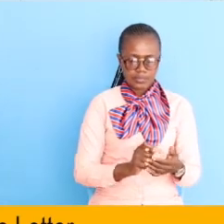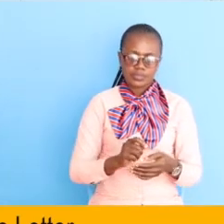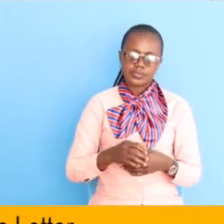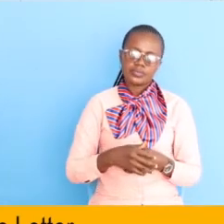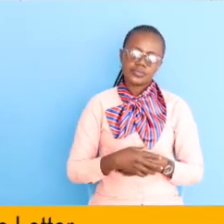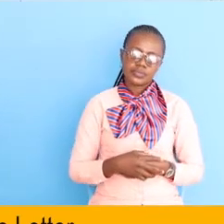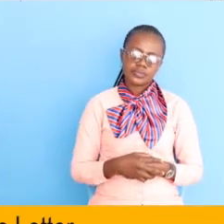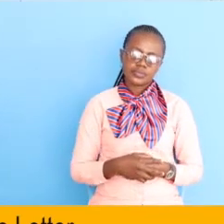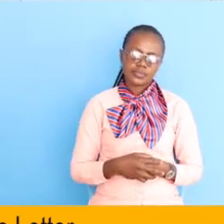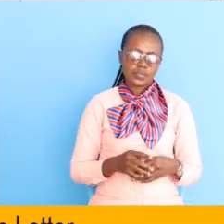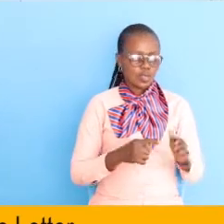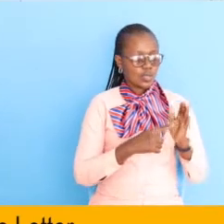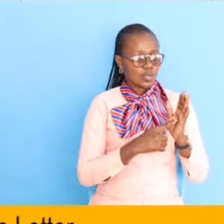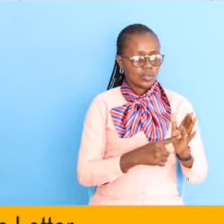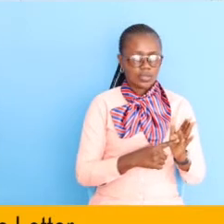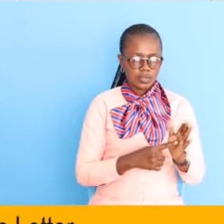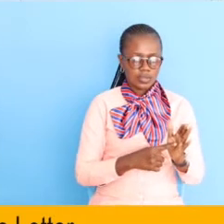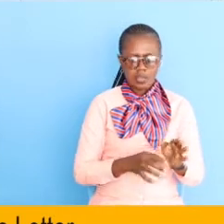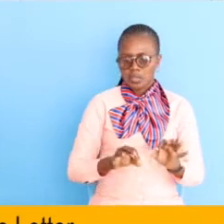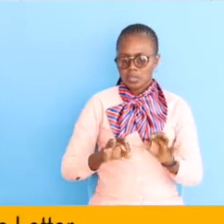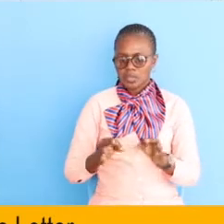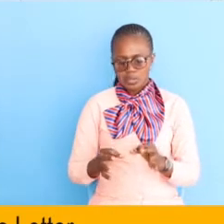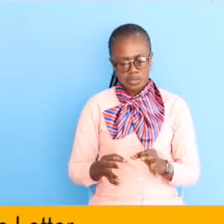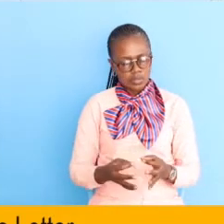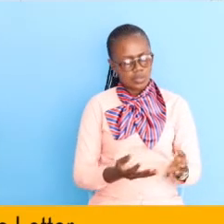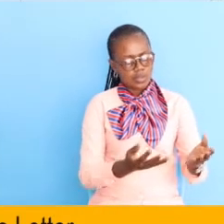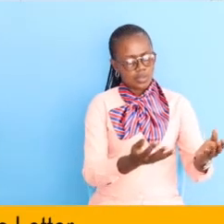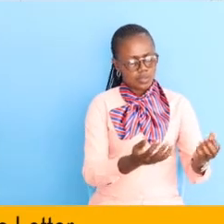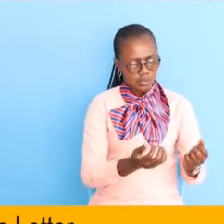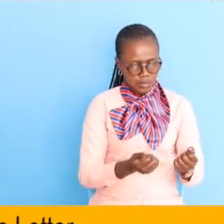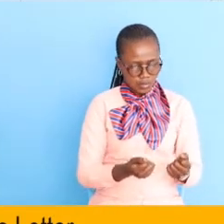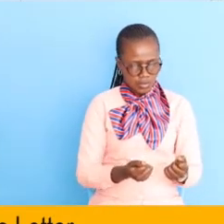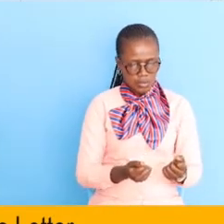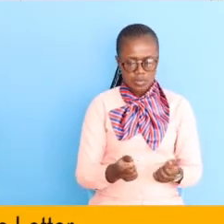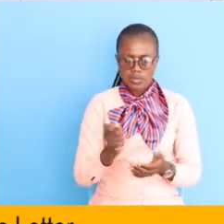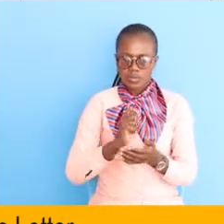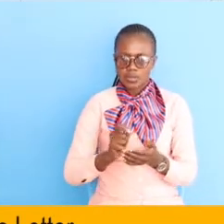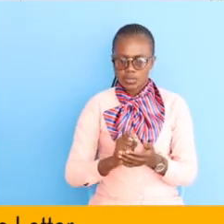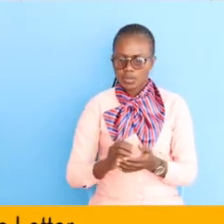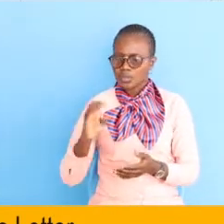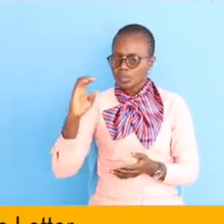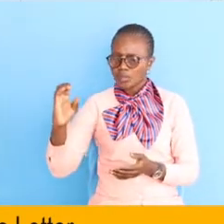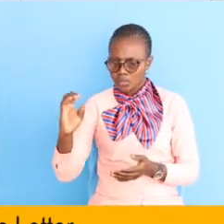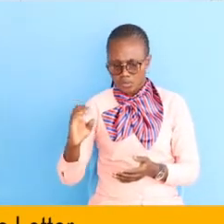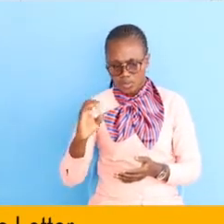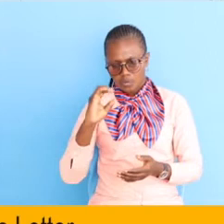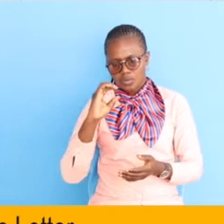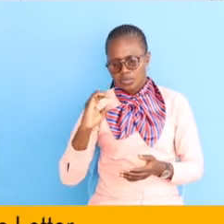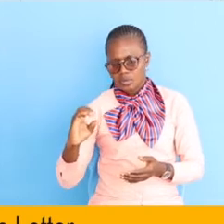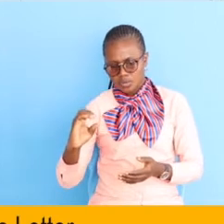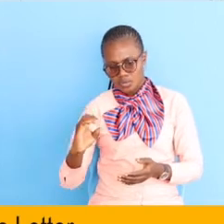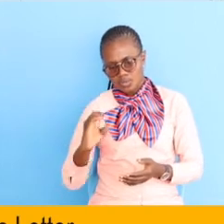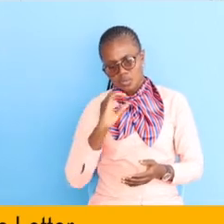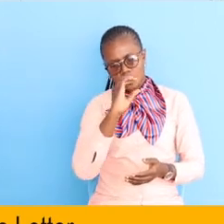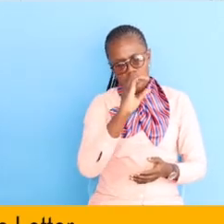For example, how can we write a sender's address? How can we write a date and the rest